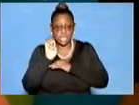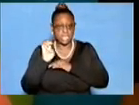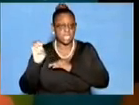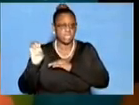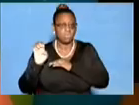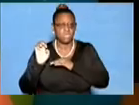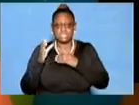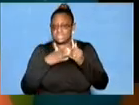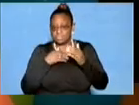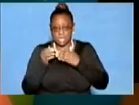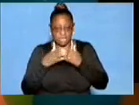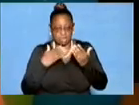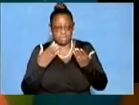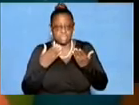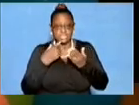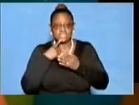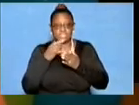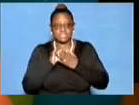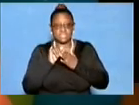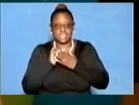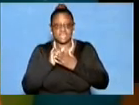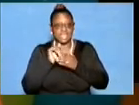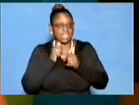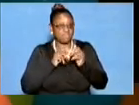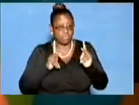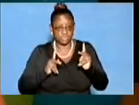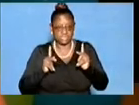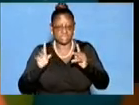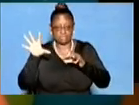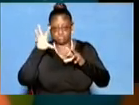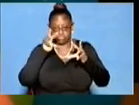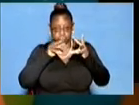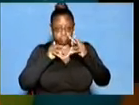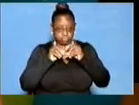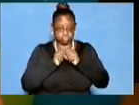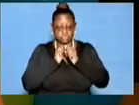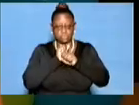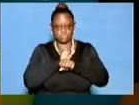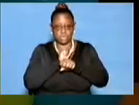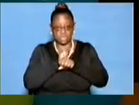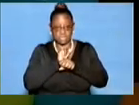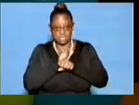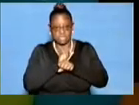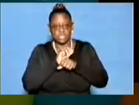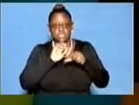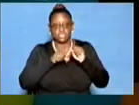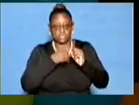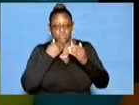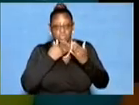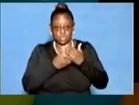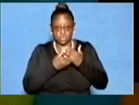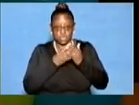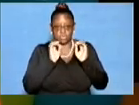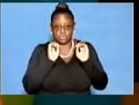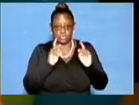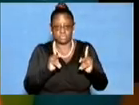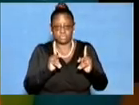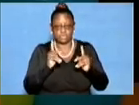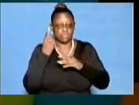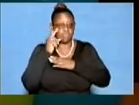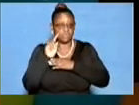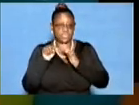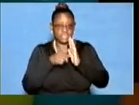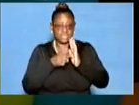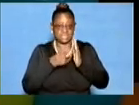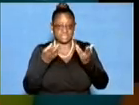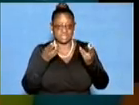field, because airport operations today requires a broad discipline. And so we thought it was a good time for this kind of an